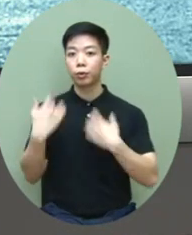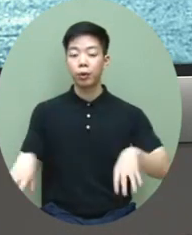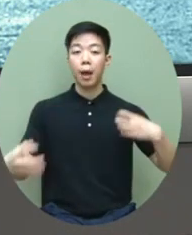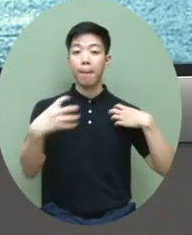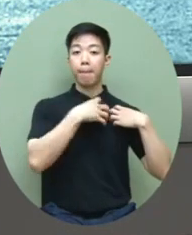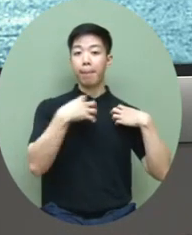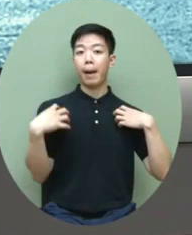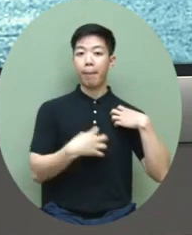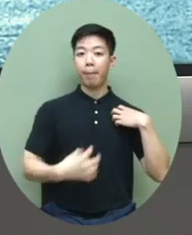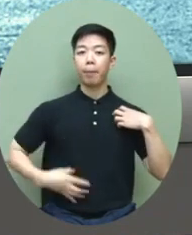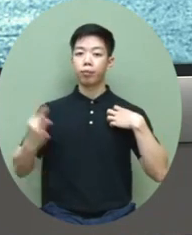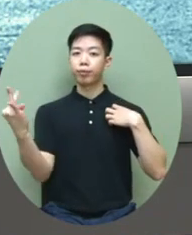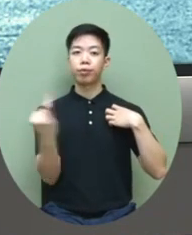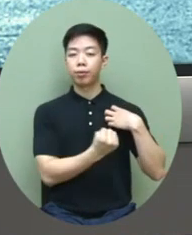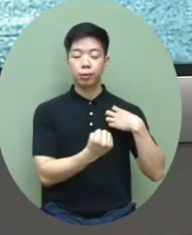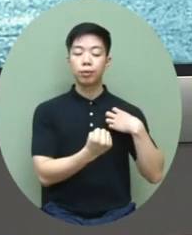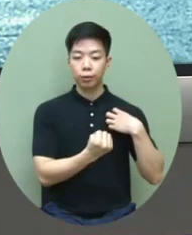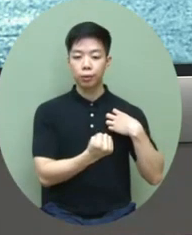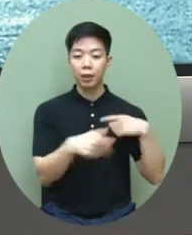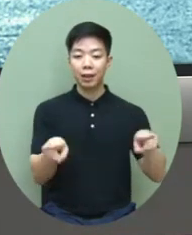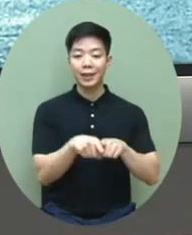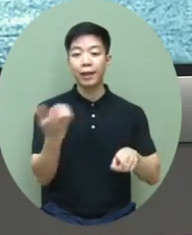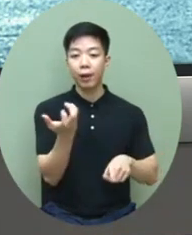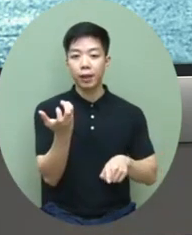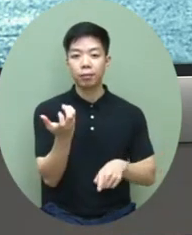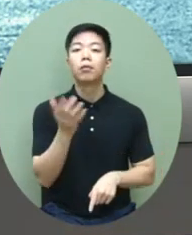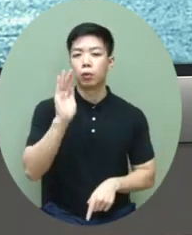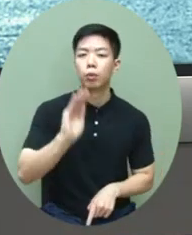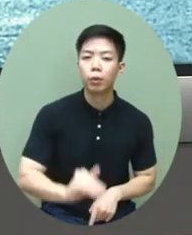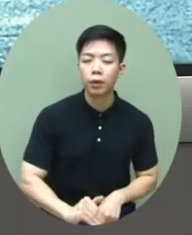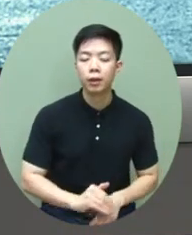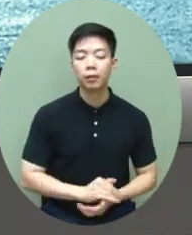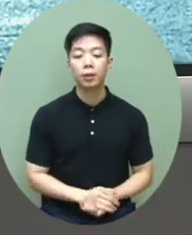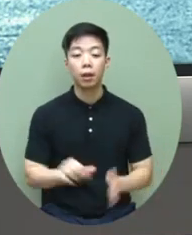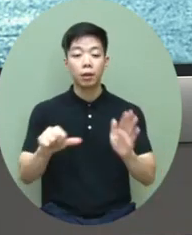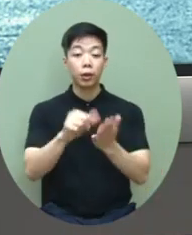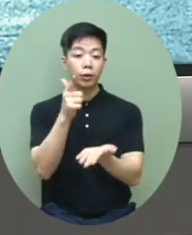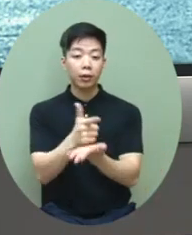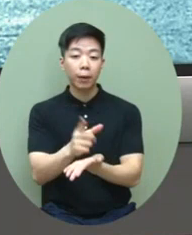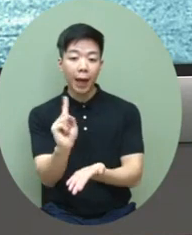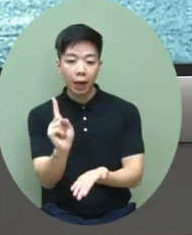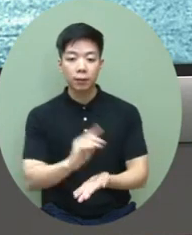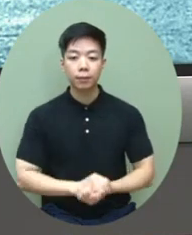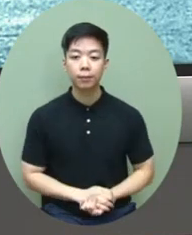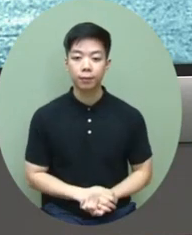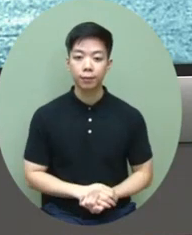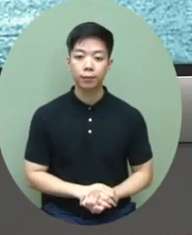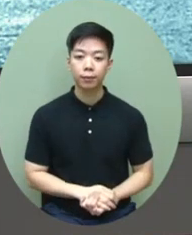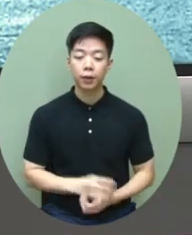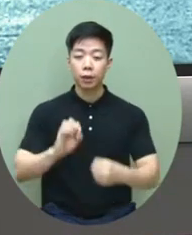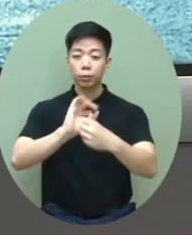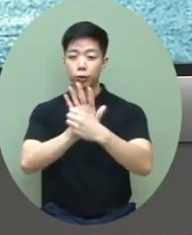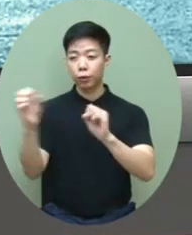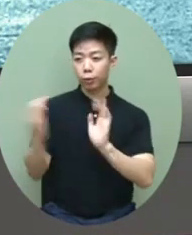is how to prevent the COVID, or how to make the illness become less severe, is by vaccination.